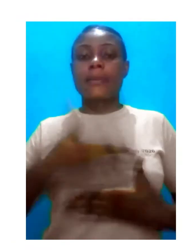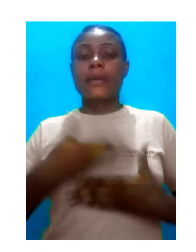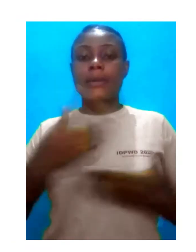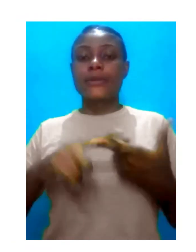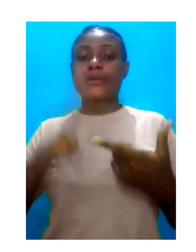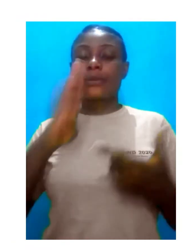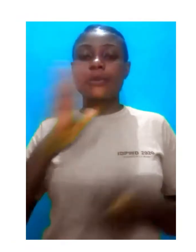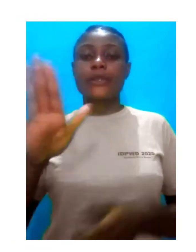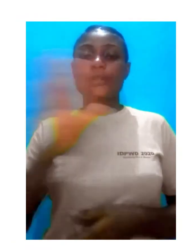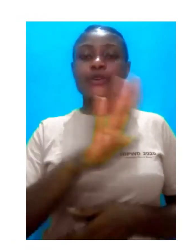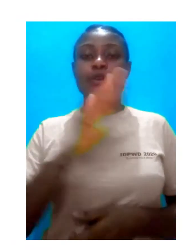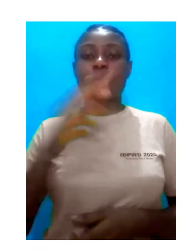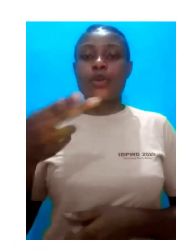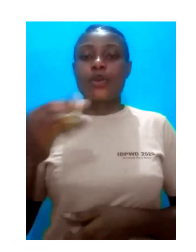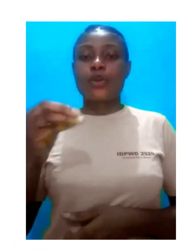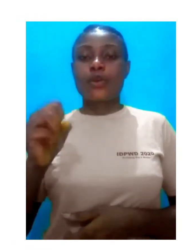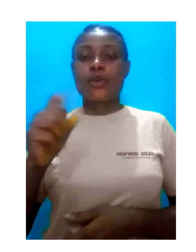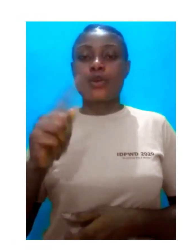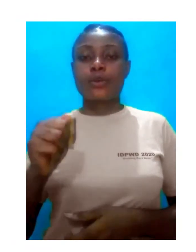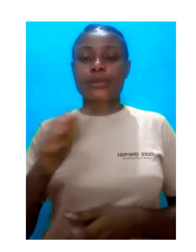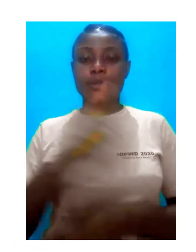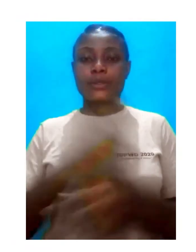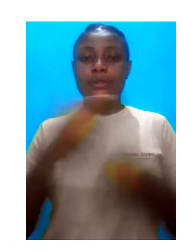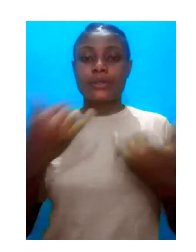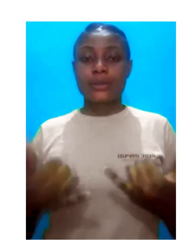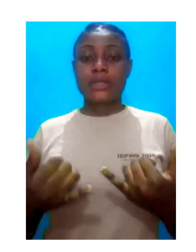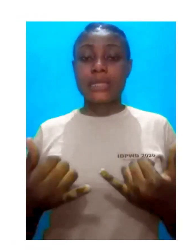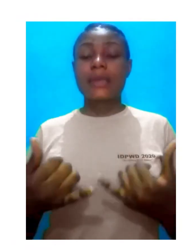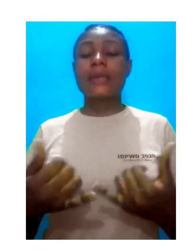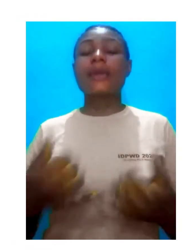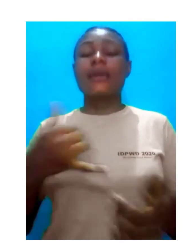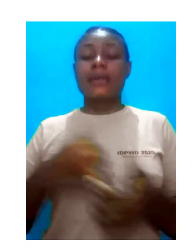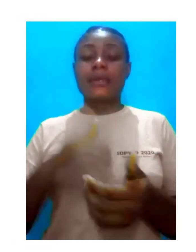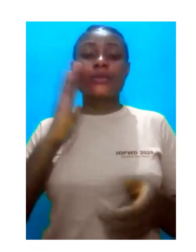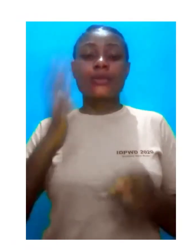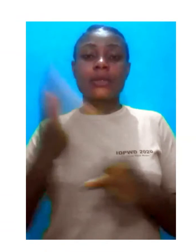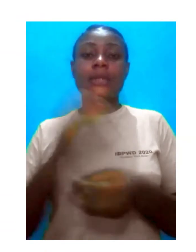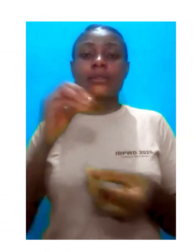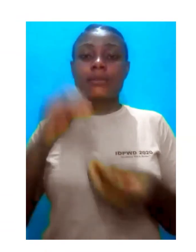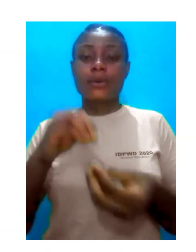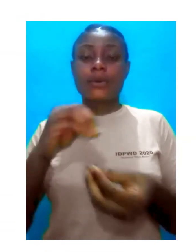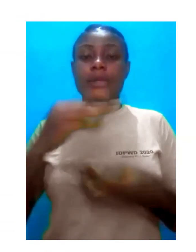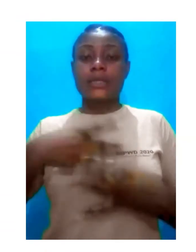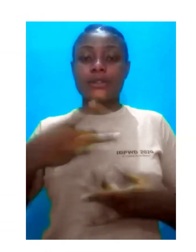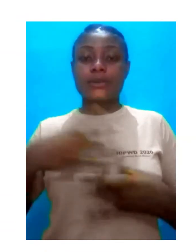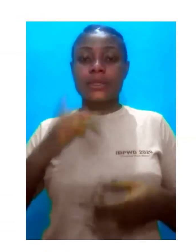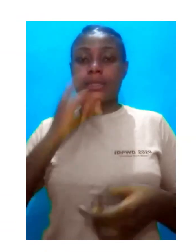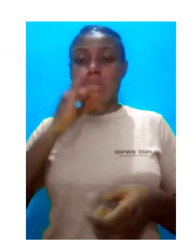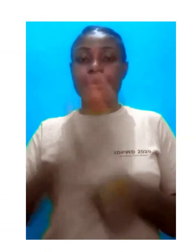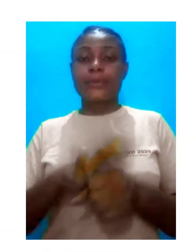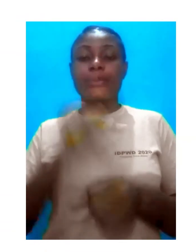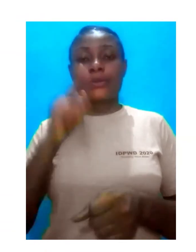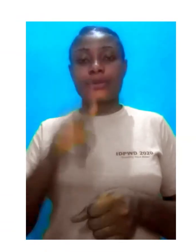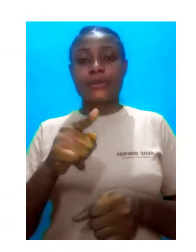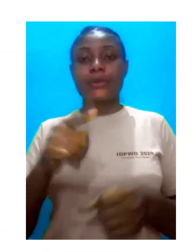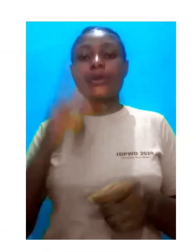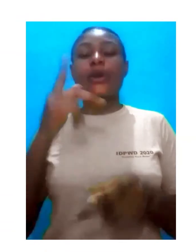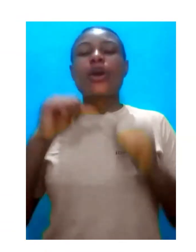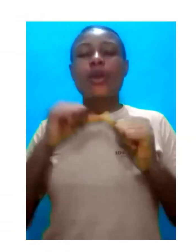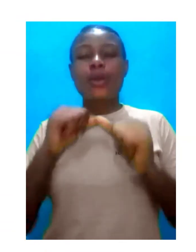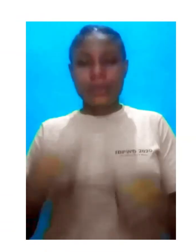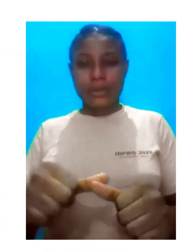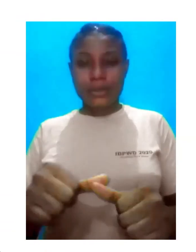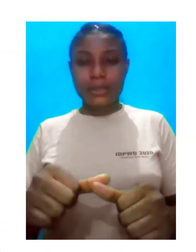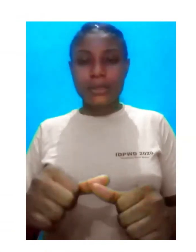Indigenous Voices, and I'm glad to be your host again today. Is gonna get the more exciting,